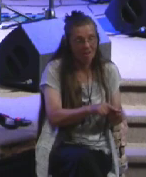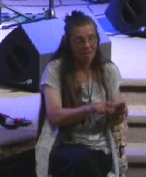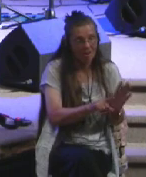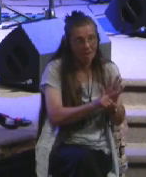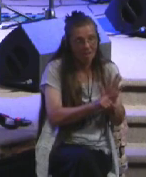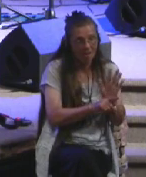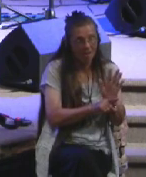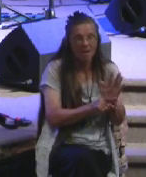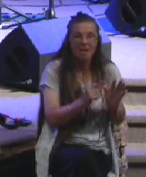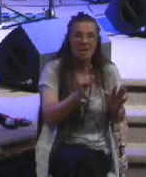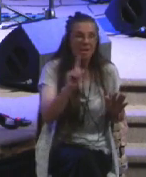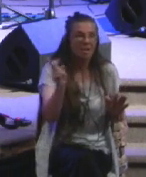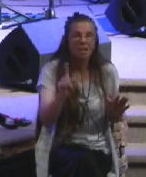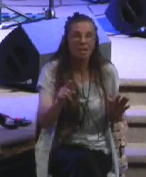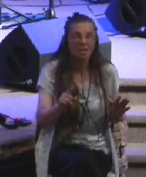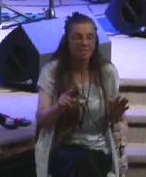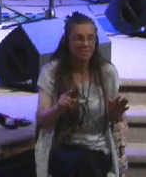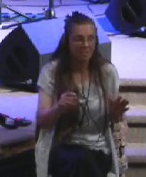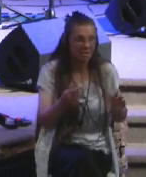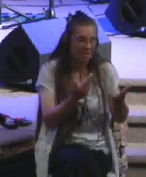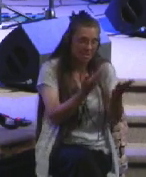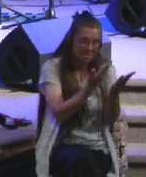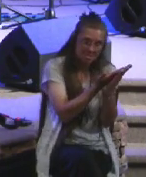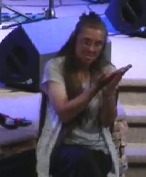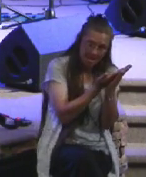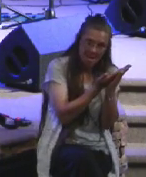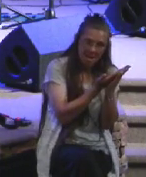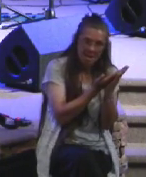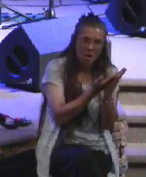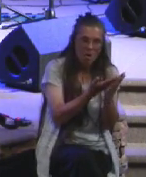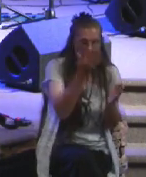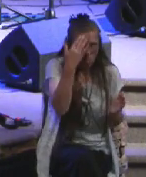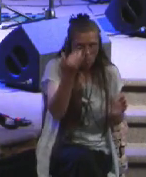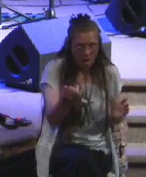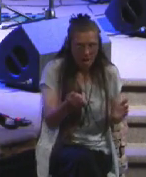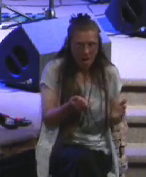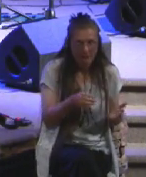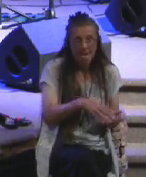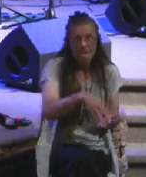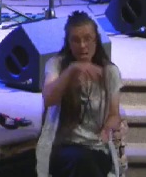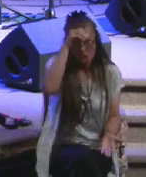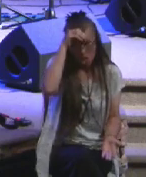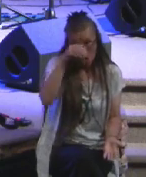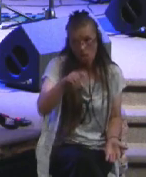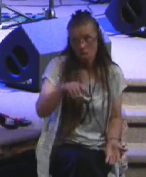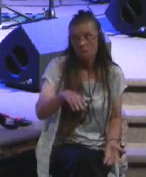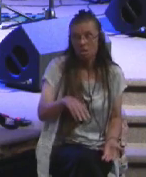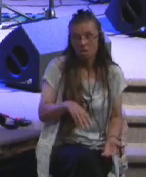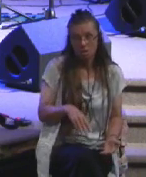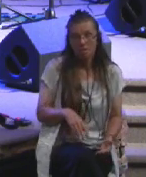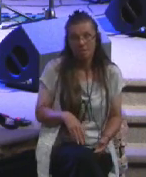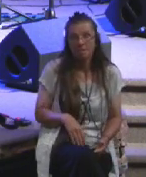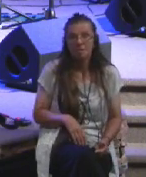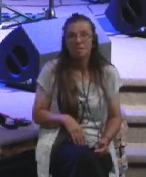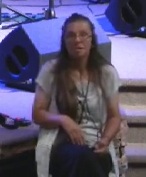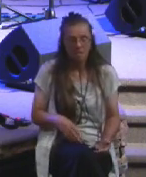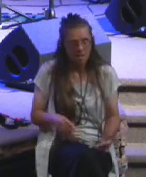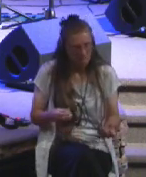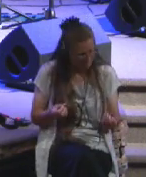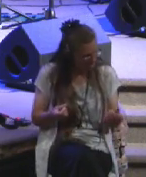say? He never slept with her again. Why? He learned his lesson. He would take care of her. He